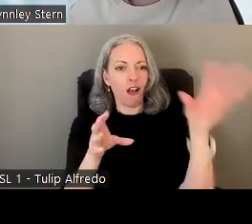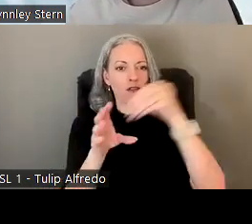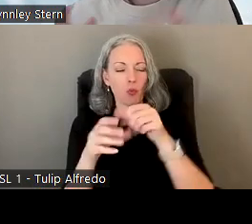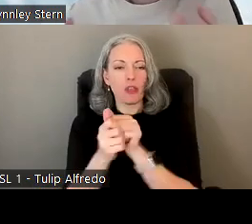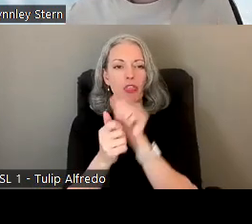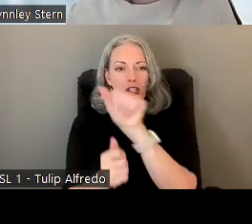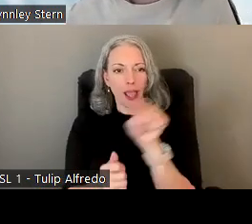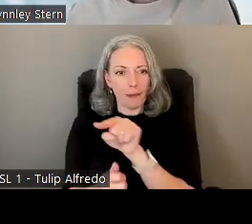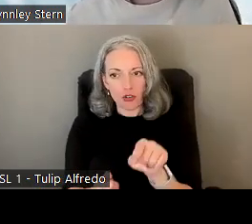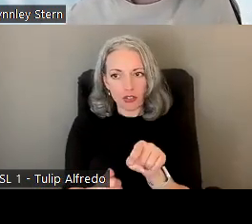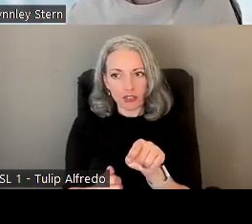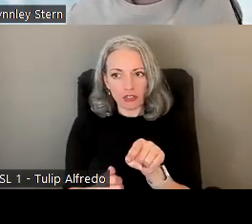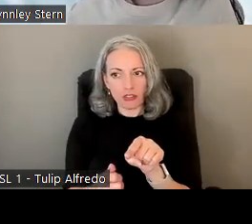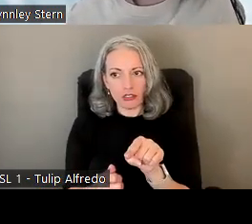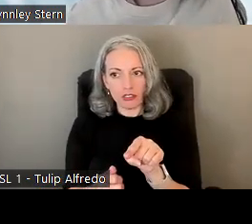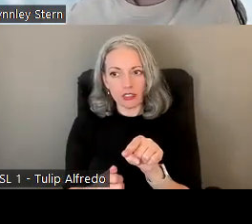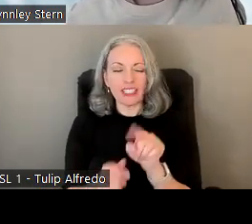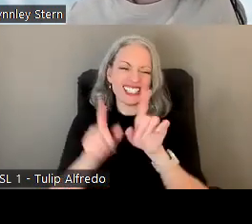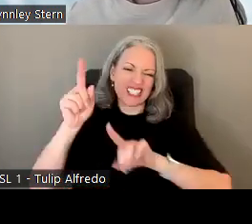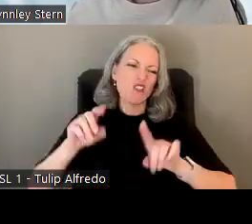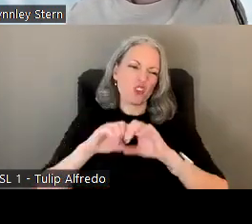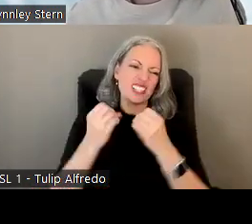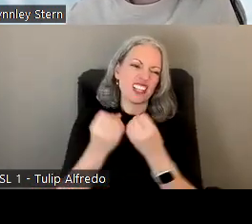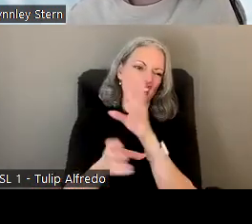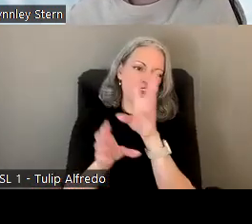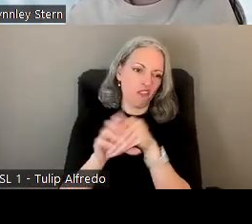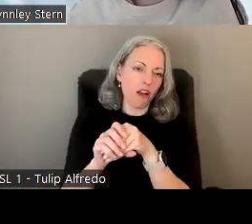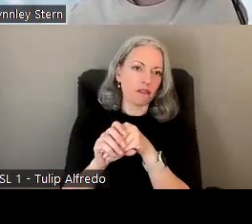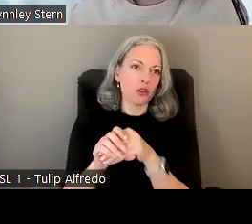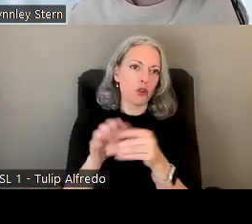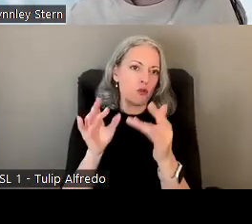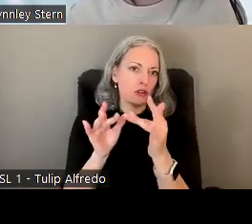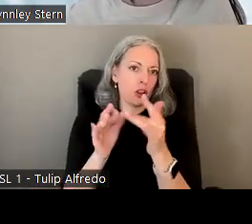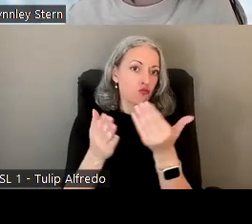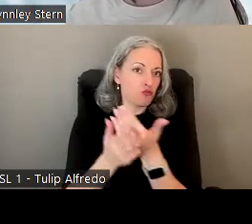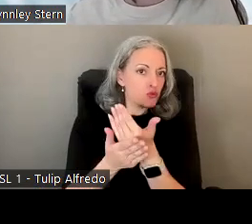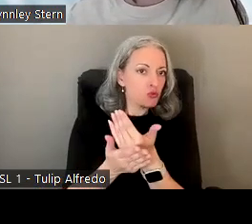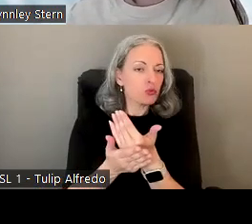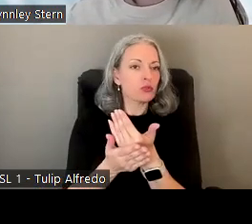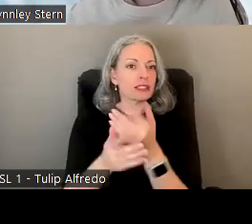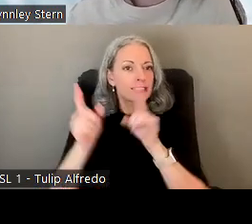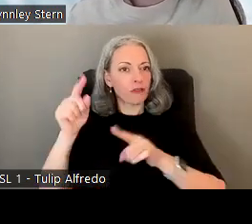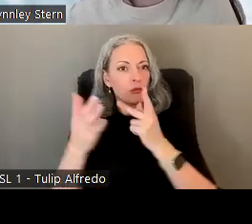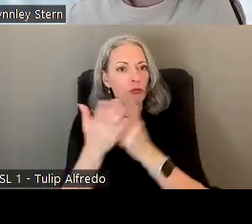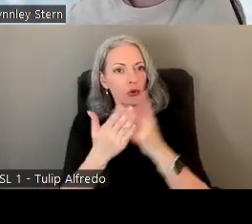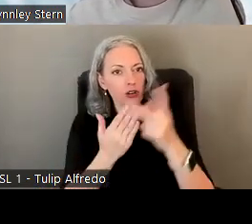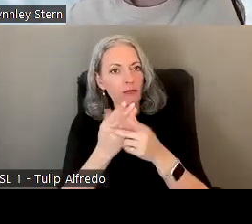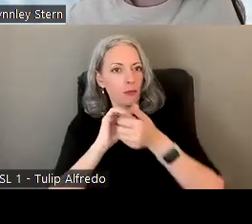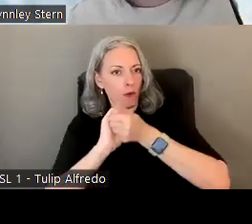which includes faith-based organizations. We outreach to new and existing Alzheimer's disease program community